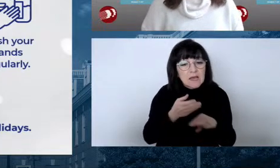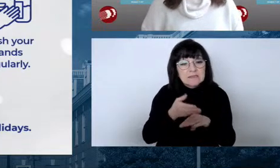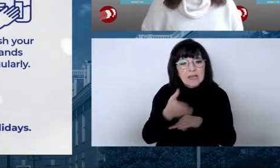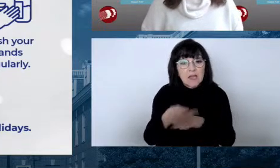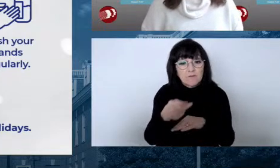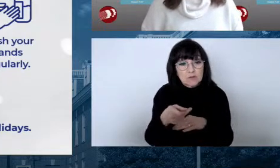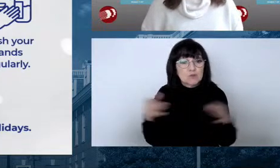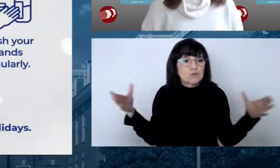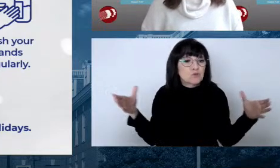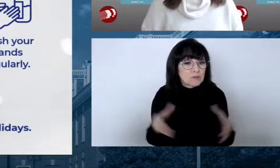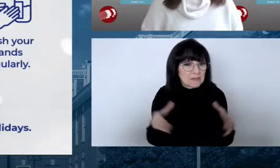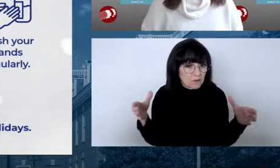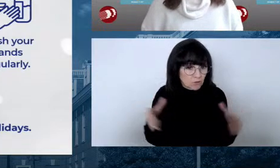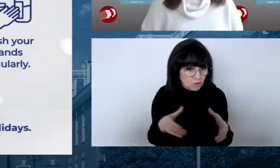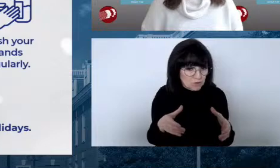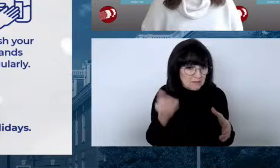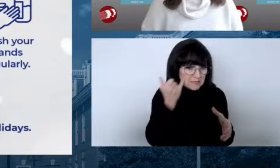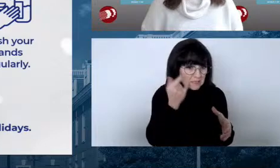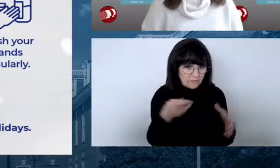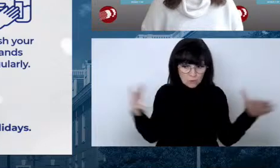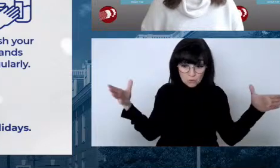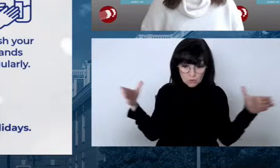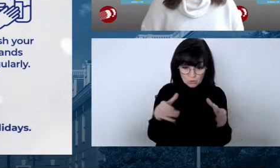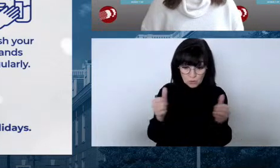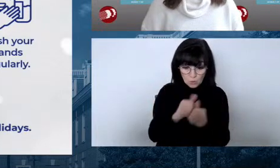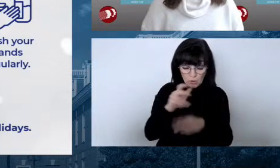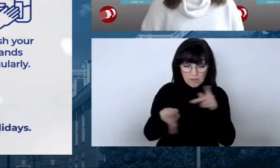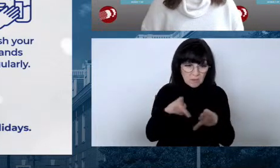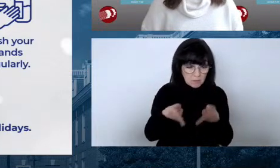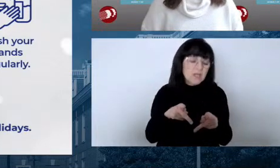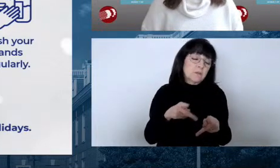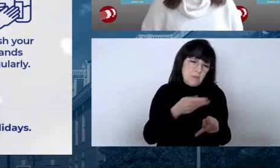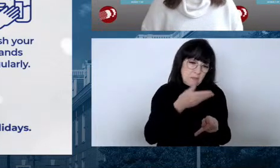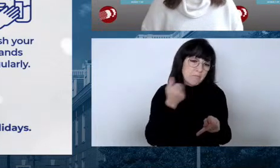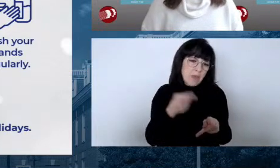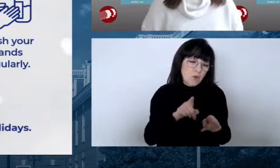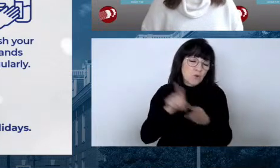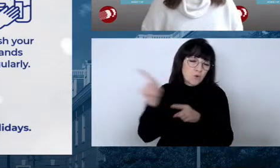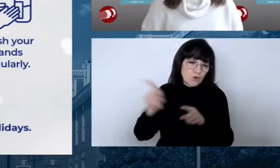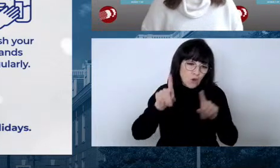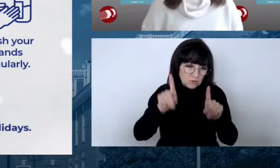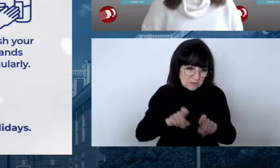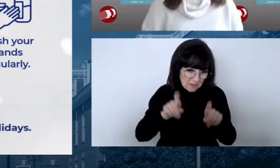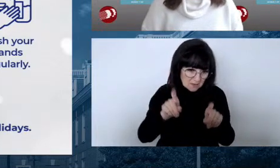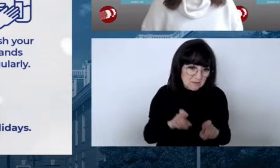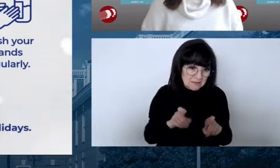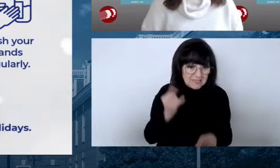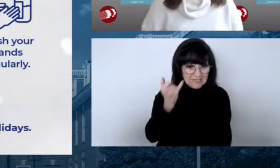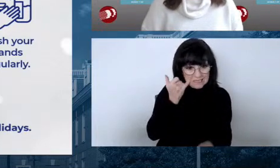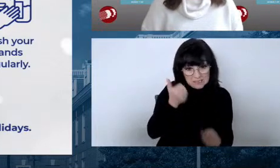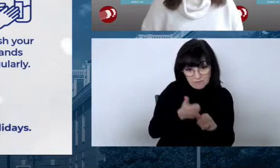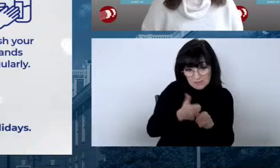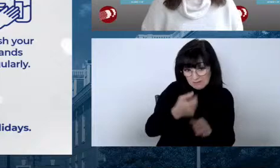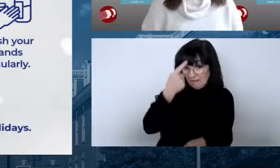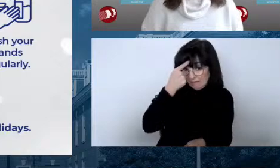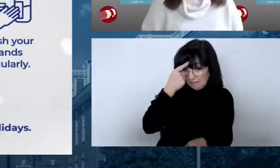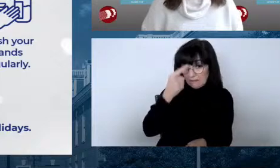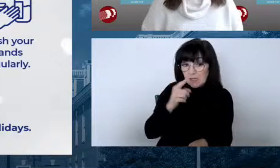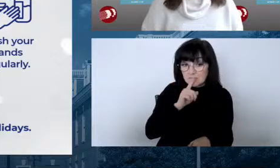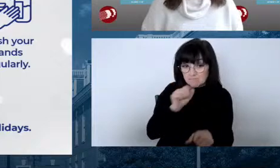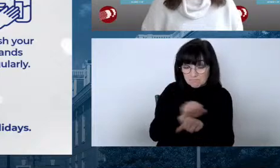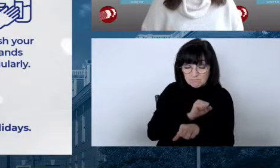be challenging for the next couple weeks. If you have positive, if you think you're positive and you have symptoms and you